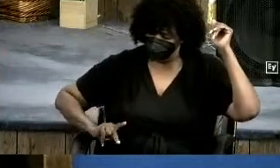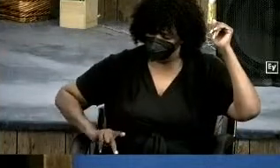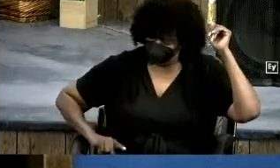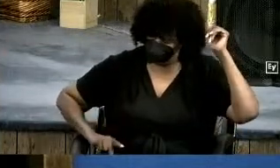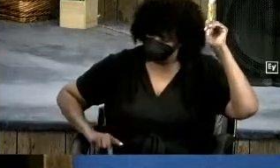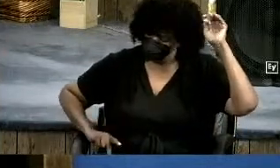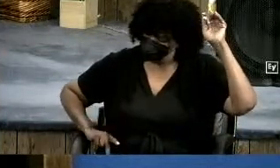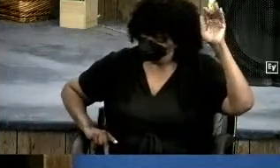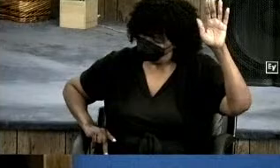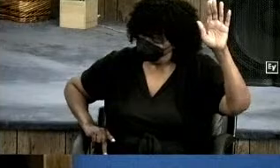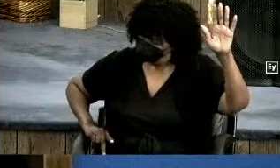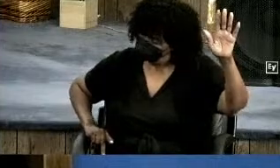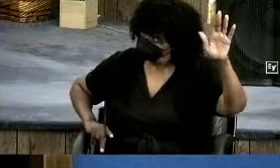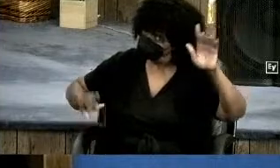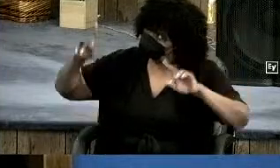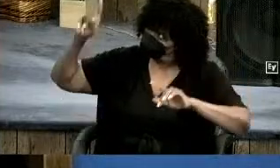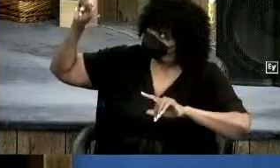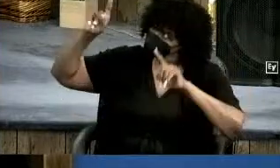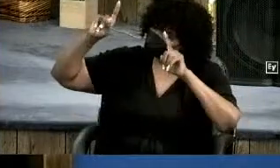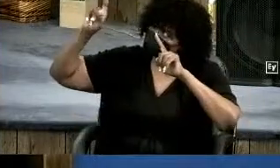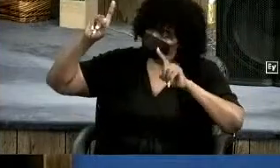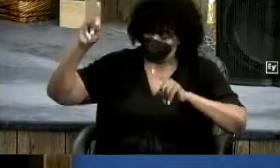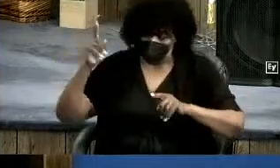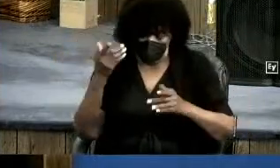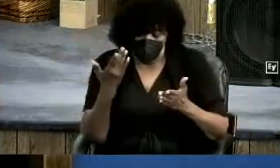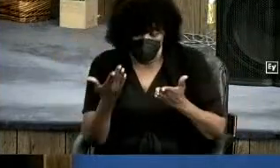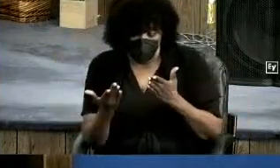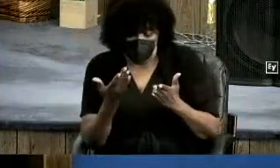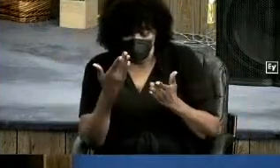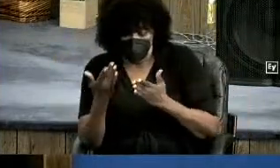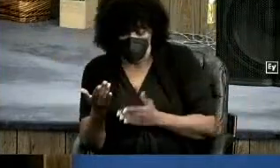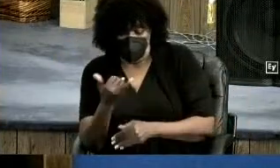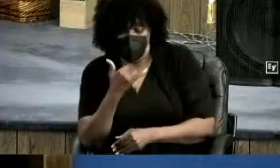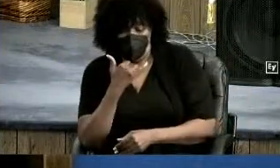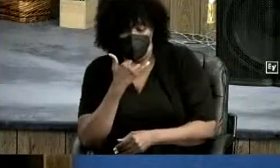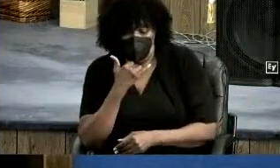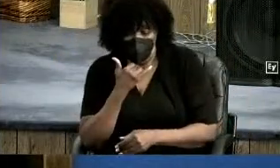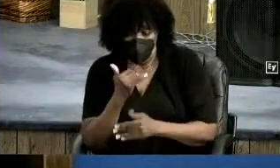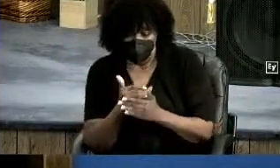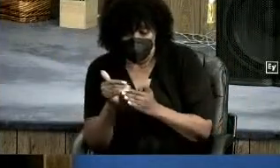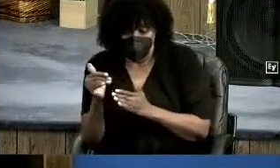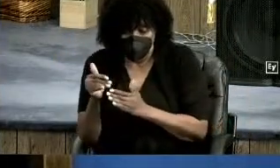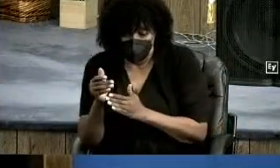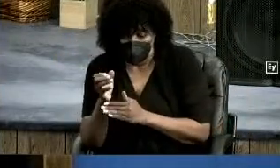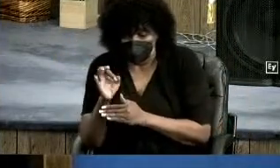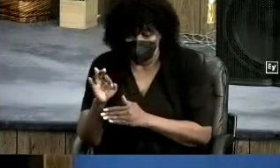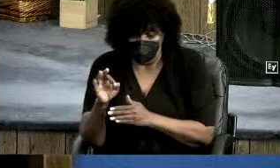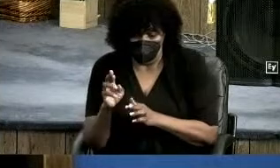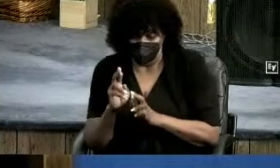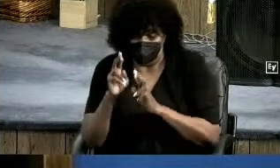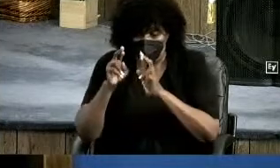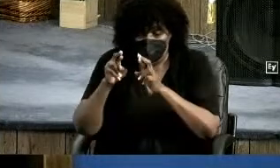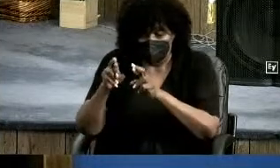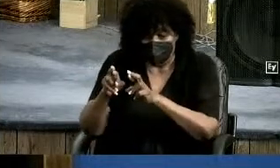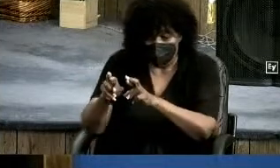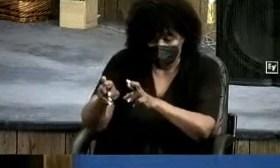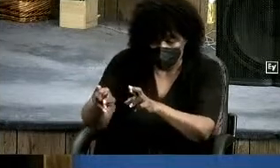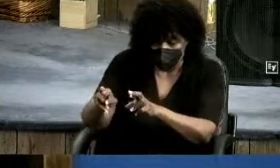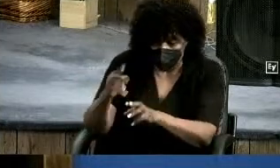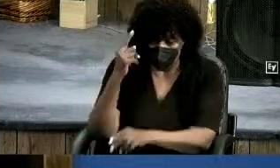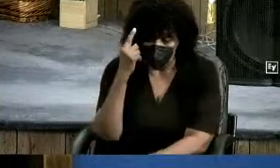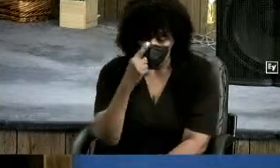who you are. You might be on the wrong side of the river, but you're on the right side of God. That's just